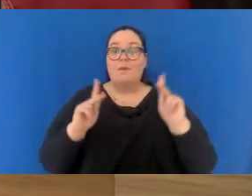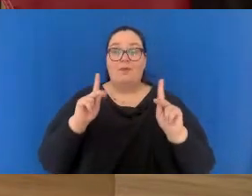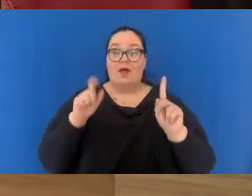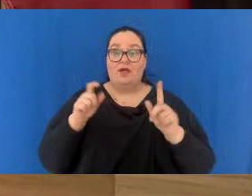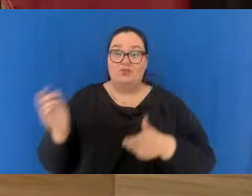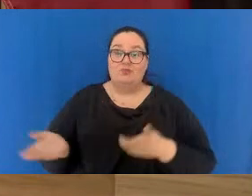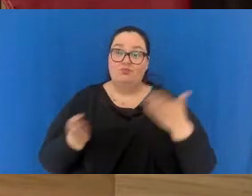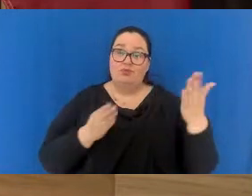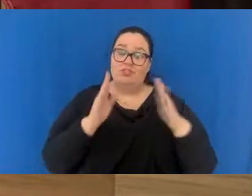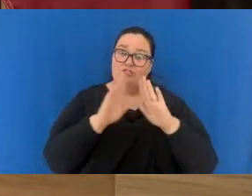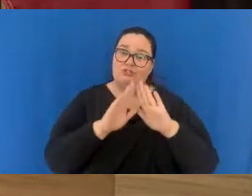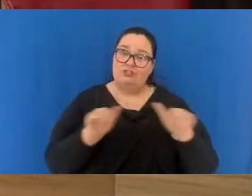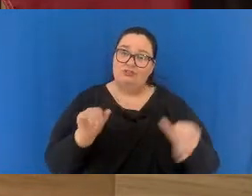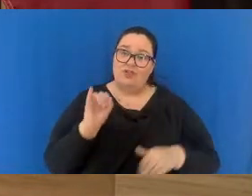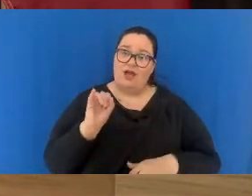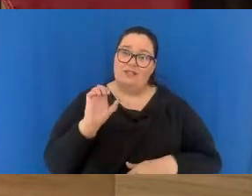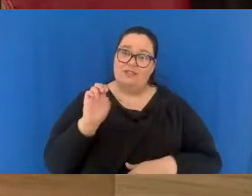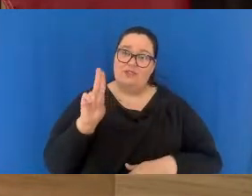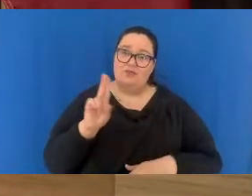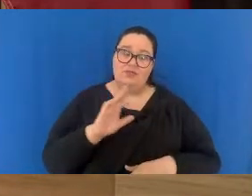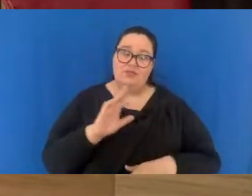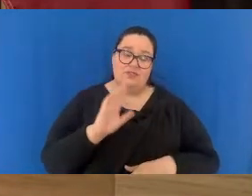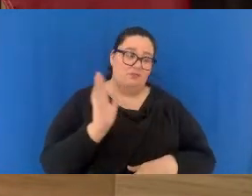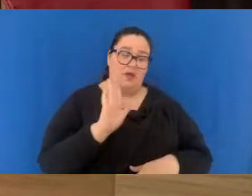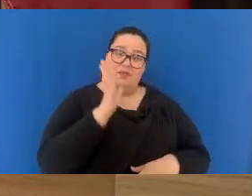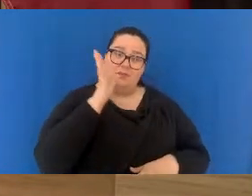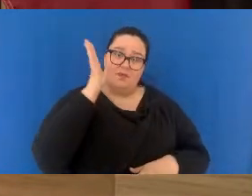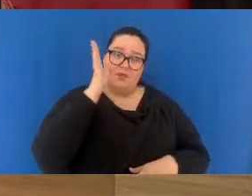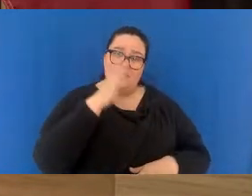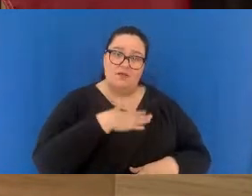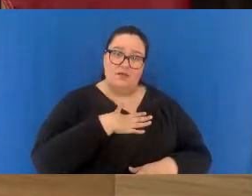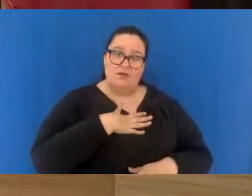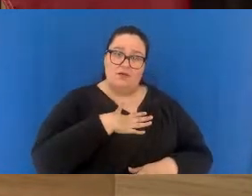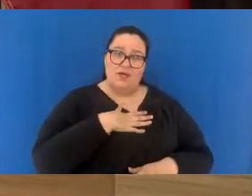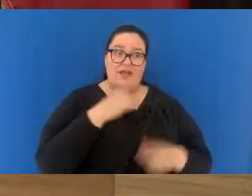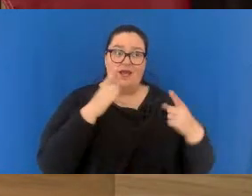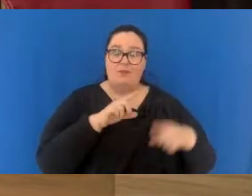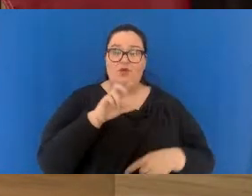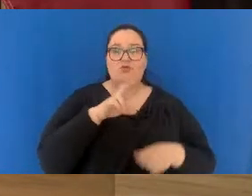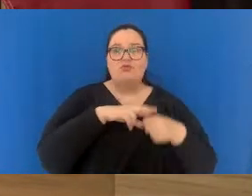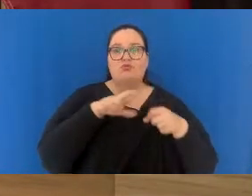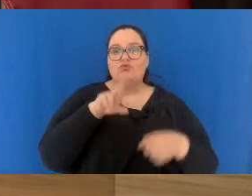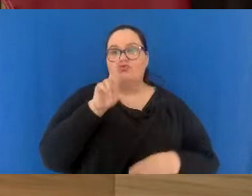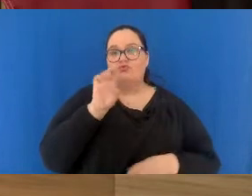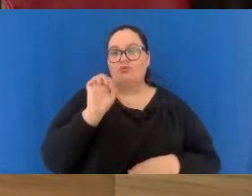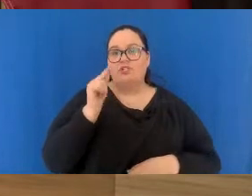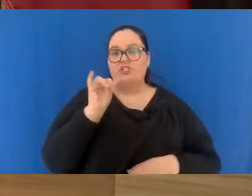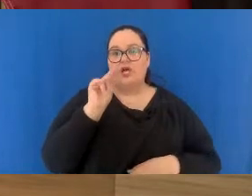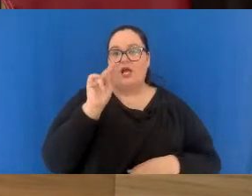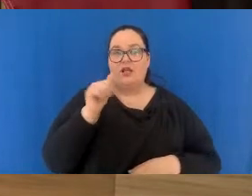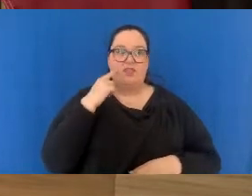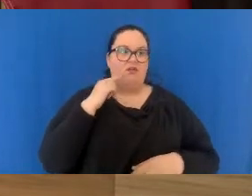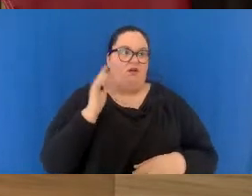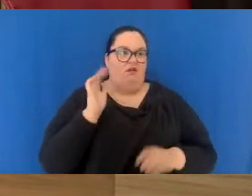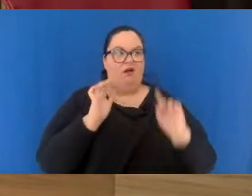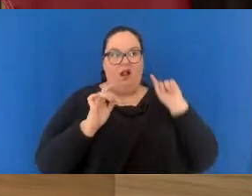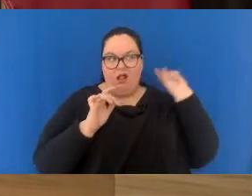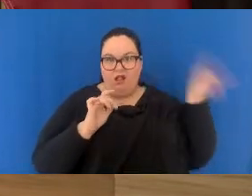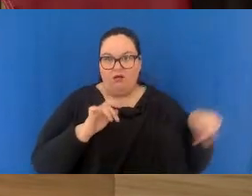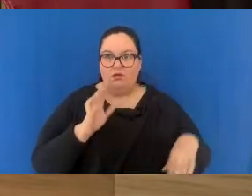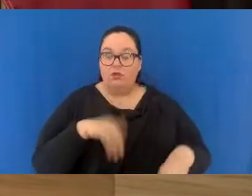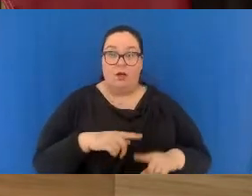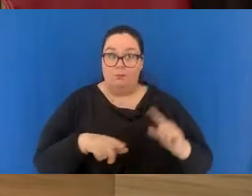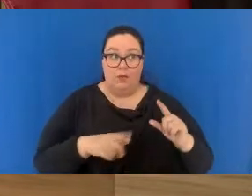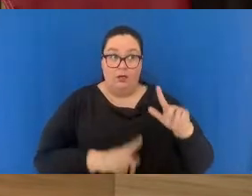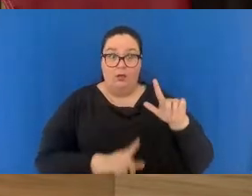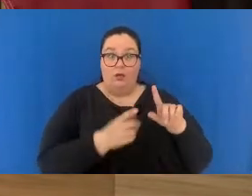the ICU to say goodbye to their parents, and that's what's happening in Regina. And Regina might seem far away, but really the surge in cases